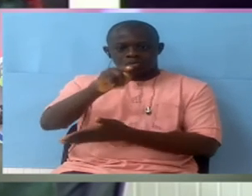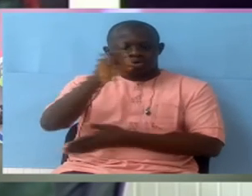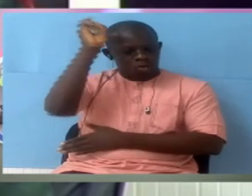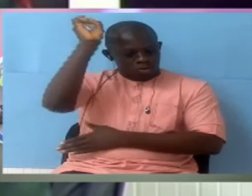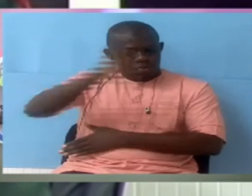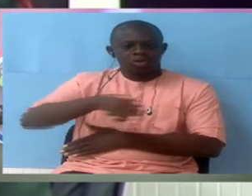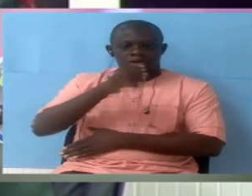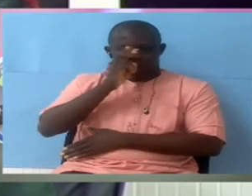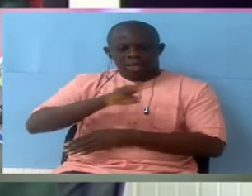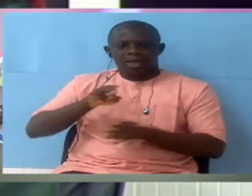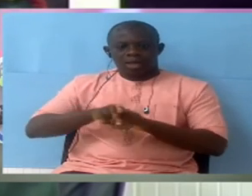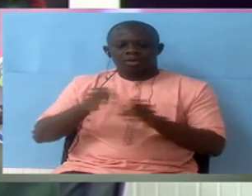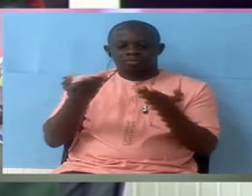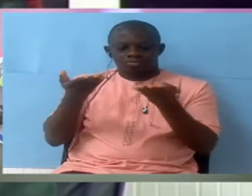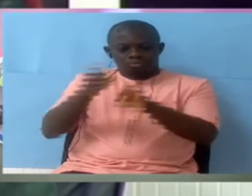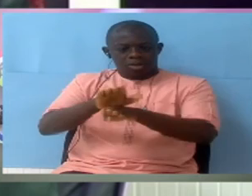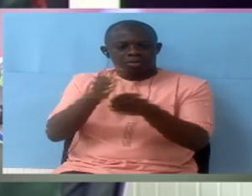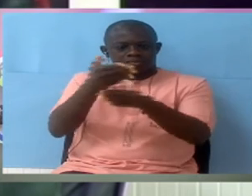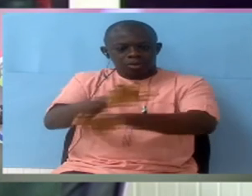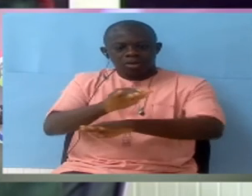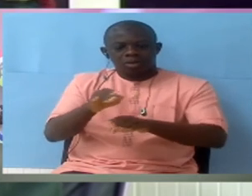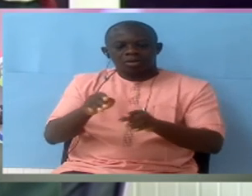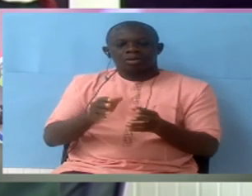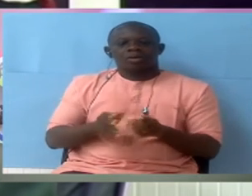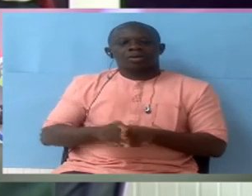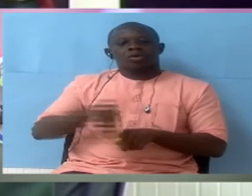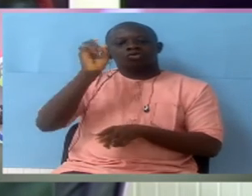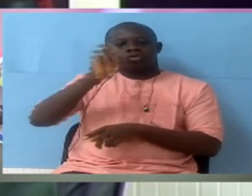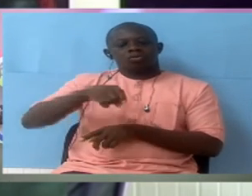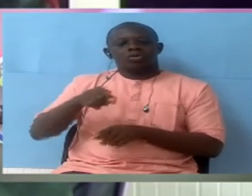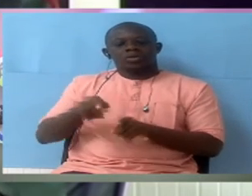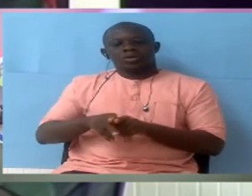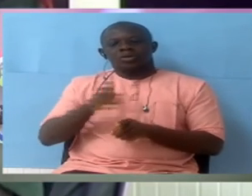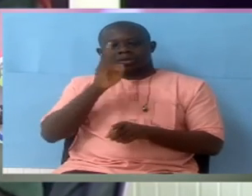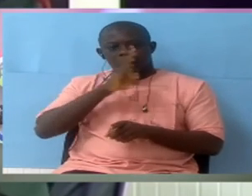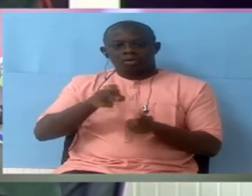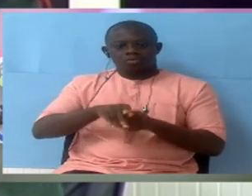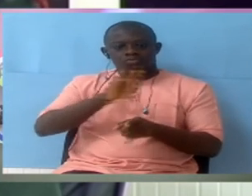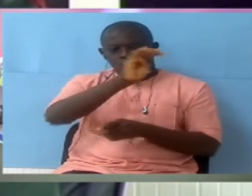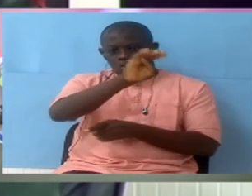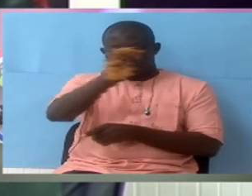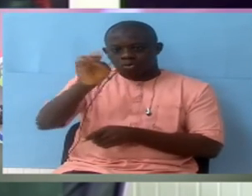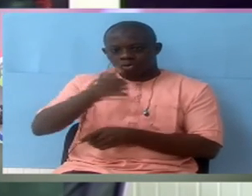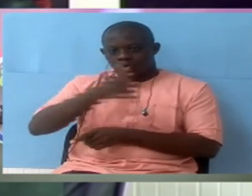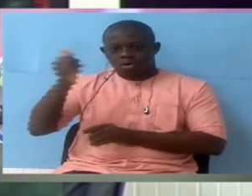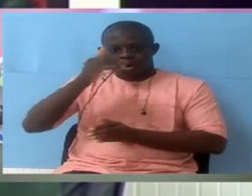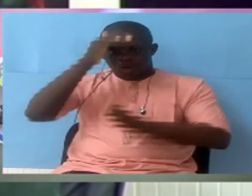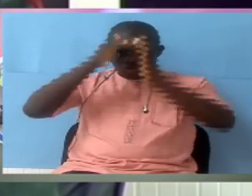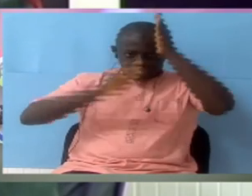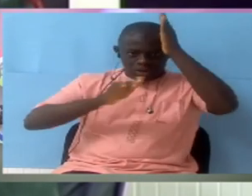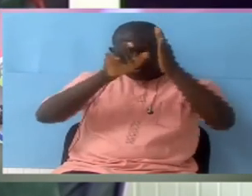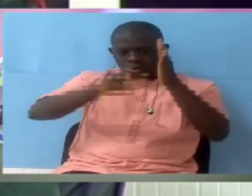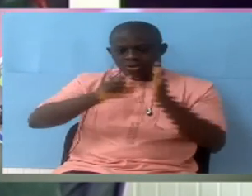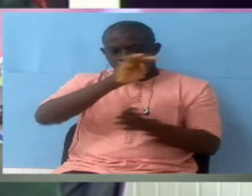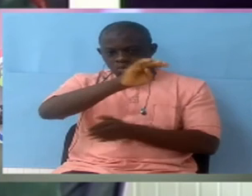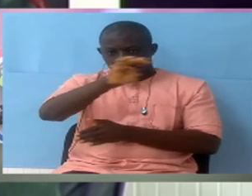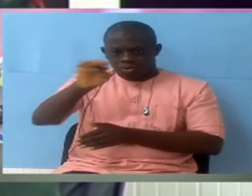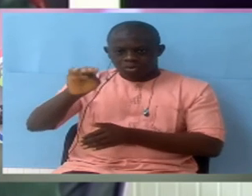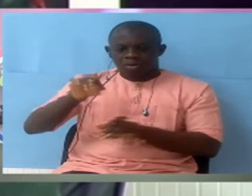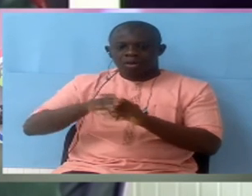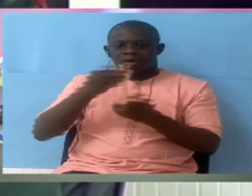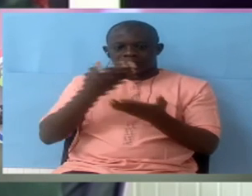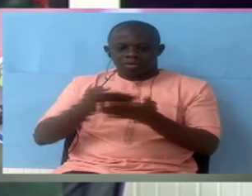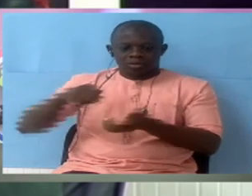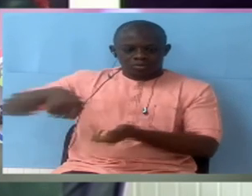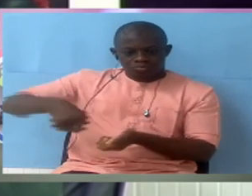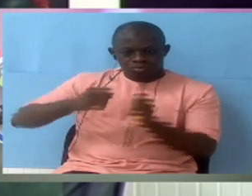Mone li de ndigal la te dañ ko wara sul. You have to get some of your men. Da nga wara o sa ay nit. They dig